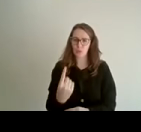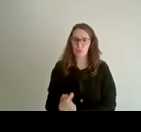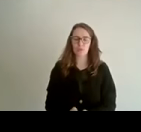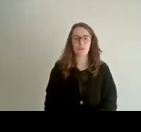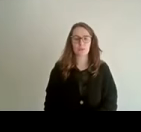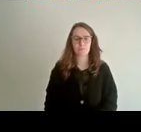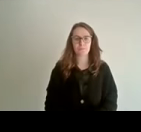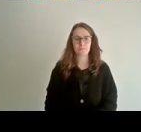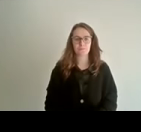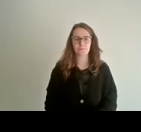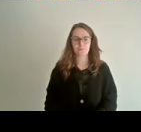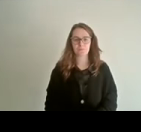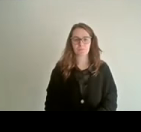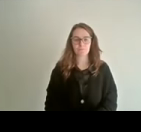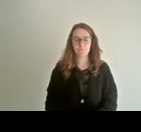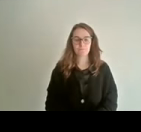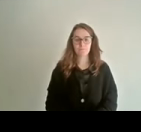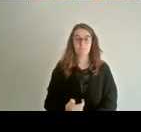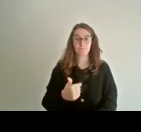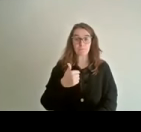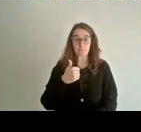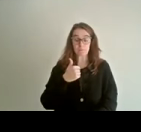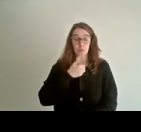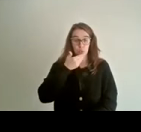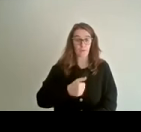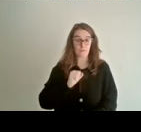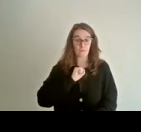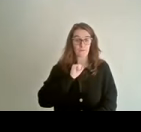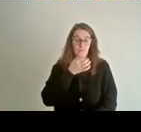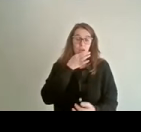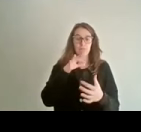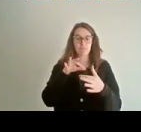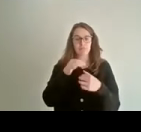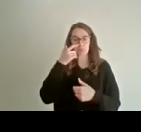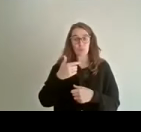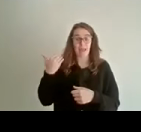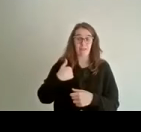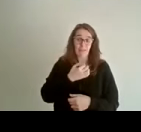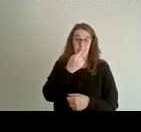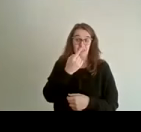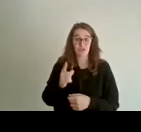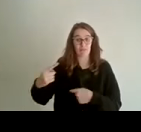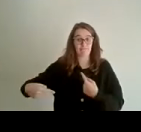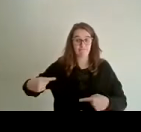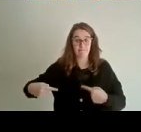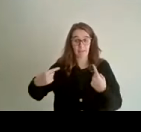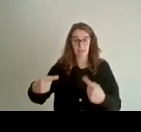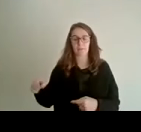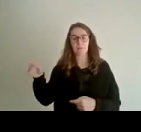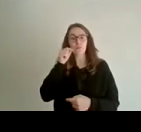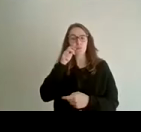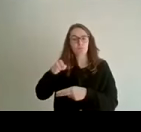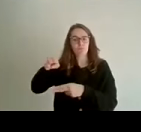My personal experience is related to my classmate whom I mentioned before. He sits in a wheelchair and is repeatedly